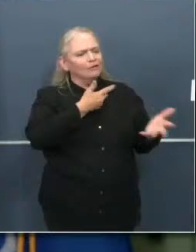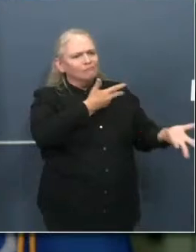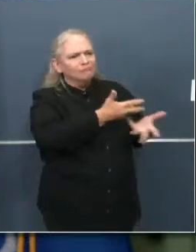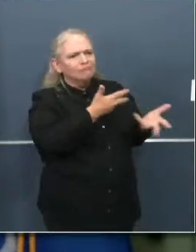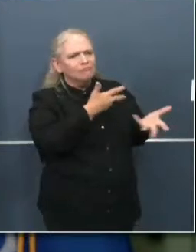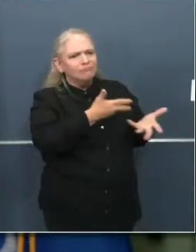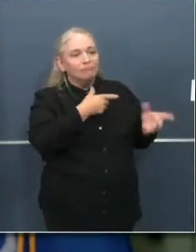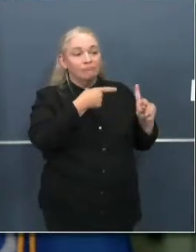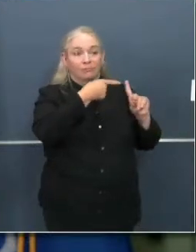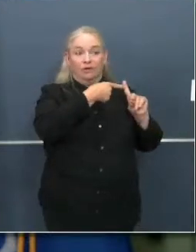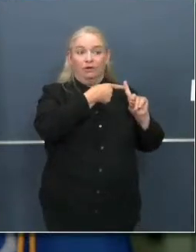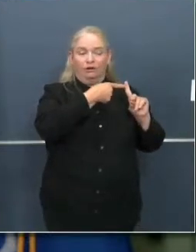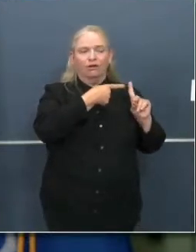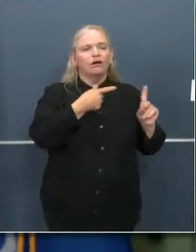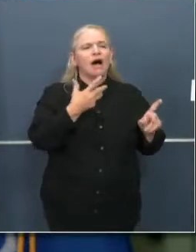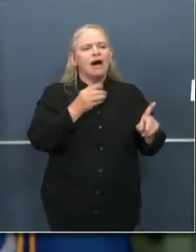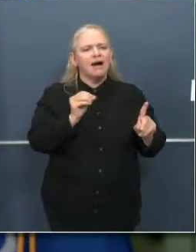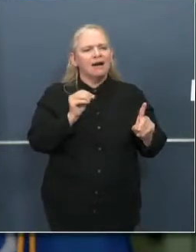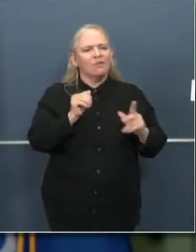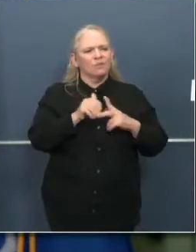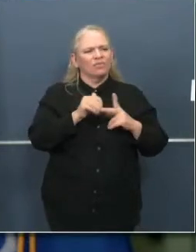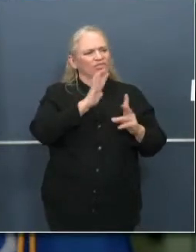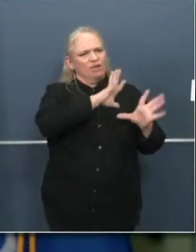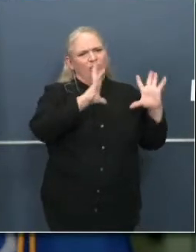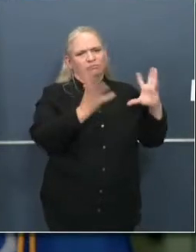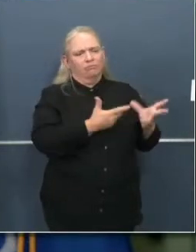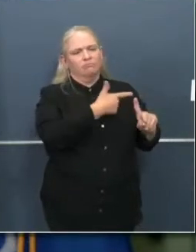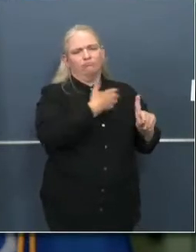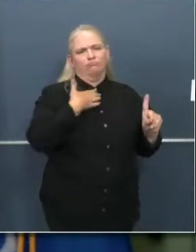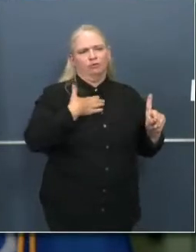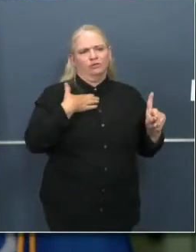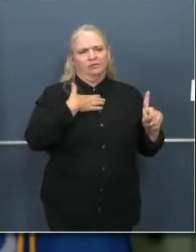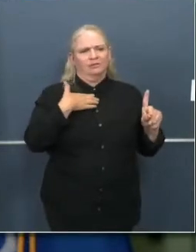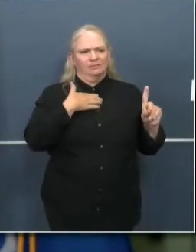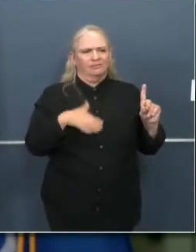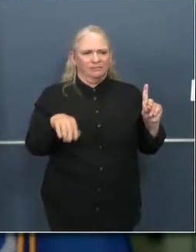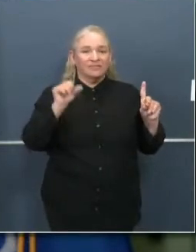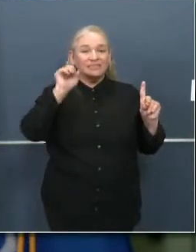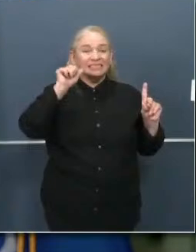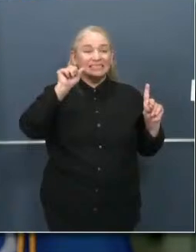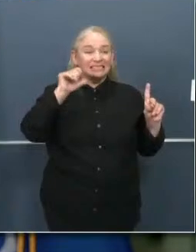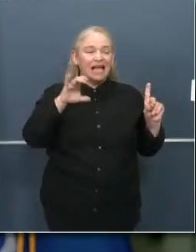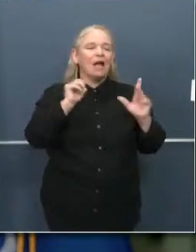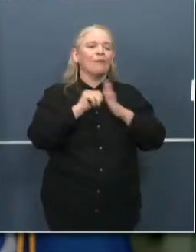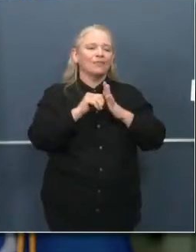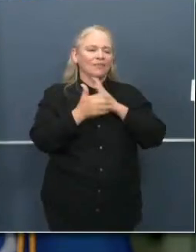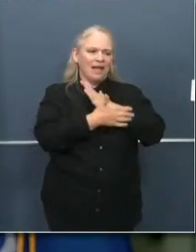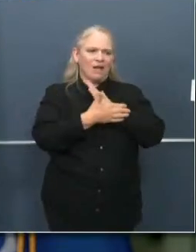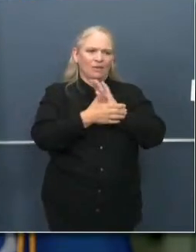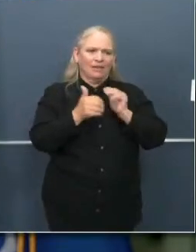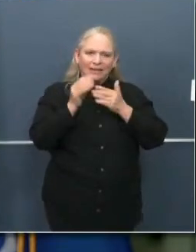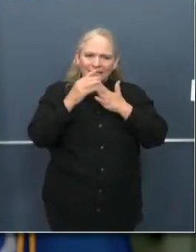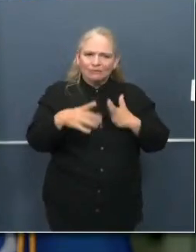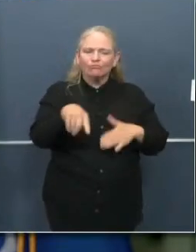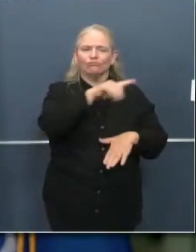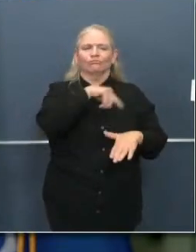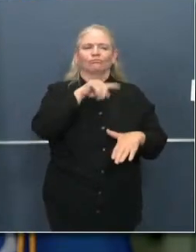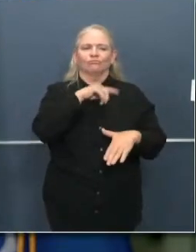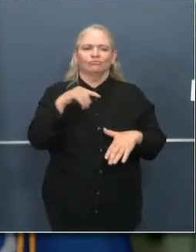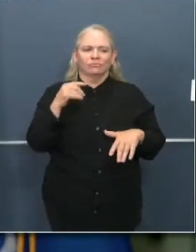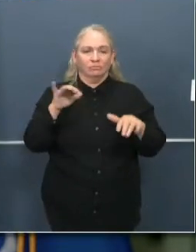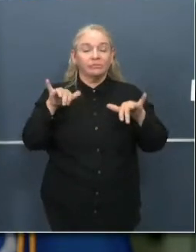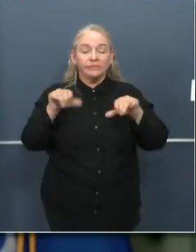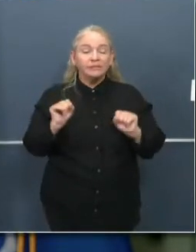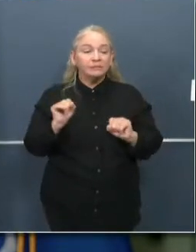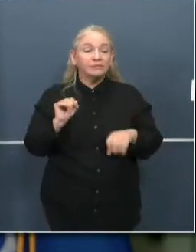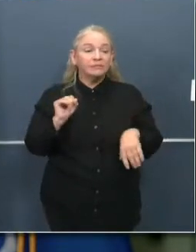as it relates to the distribution of the $2.5 billion. So I have great respect for the overwhelming